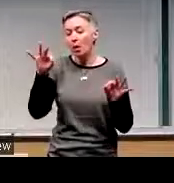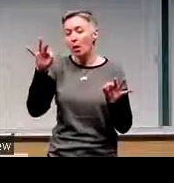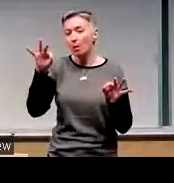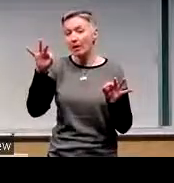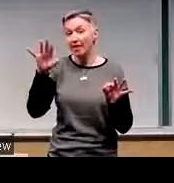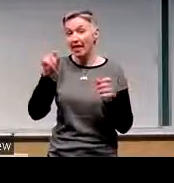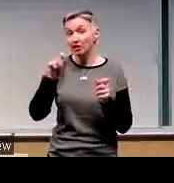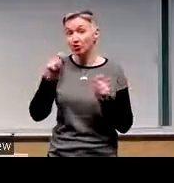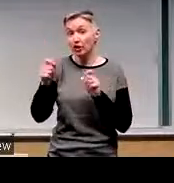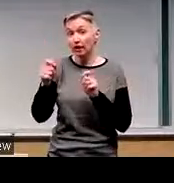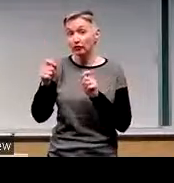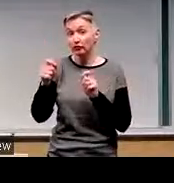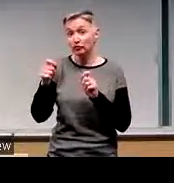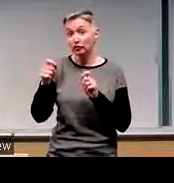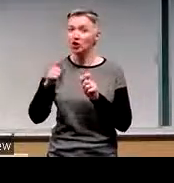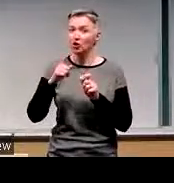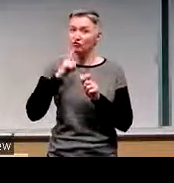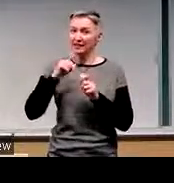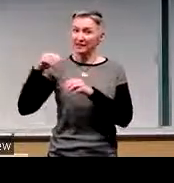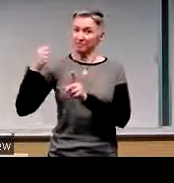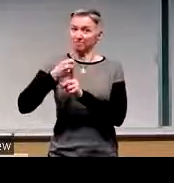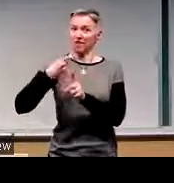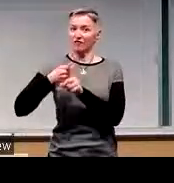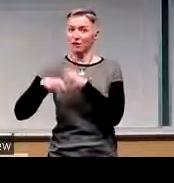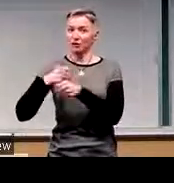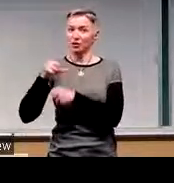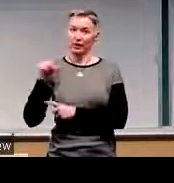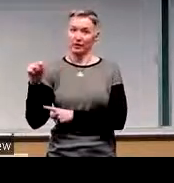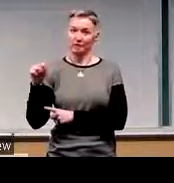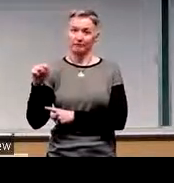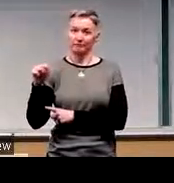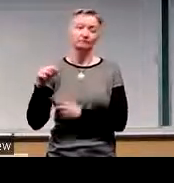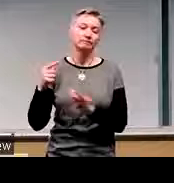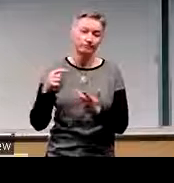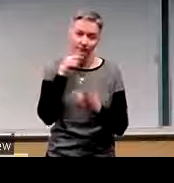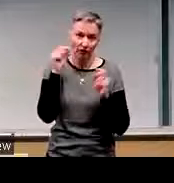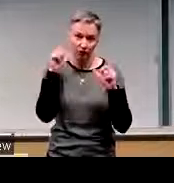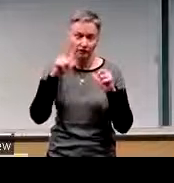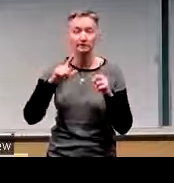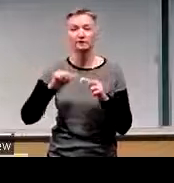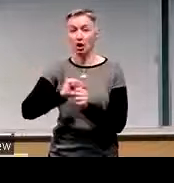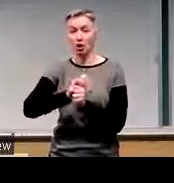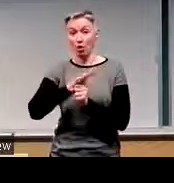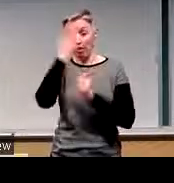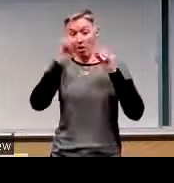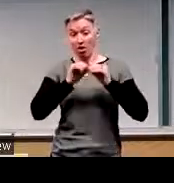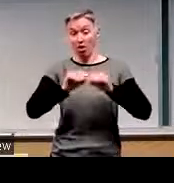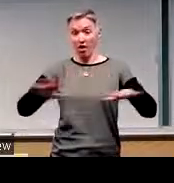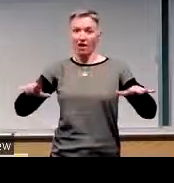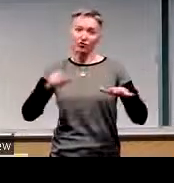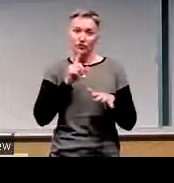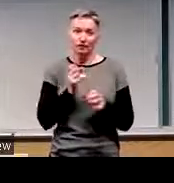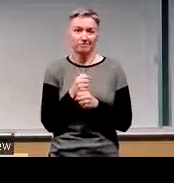was pulled by the year 2020. So unsurprisingly, the pandemic exacerbated social isolation.